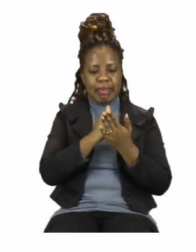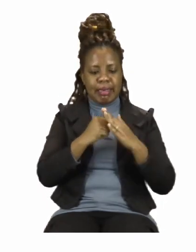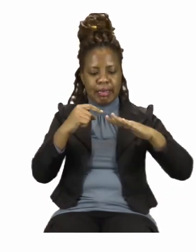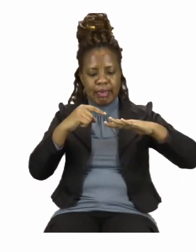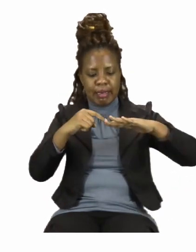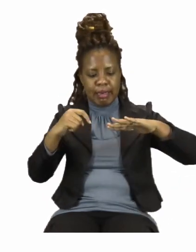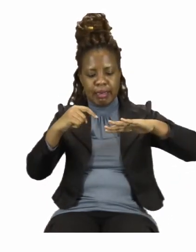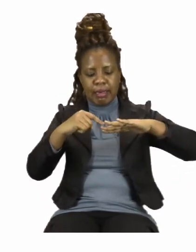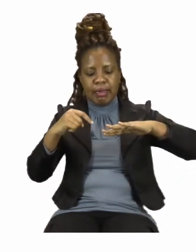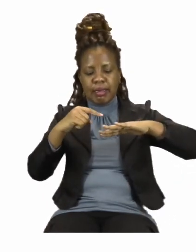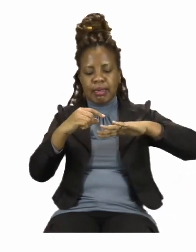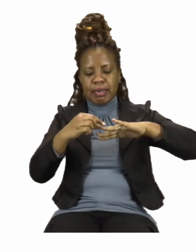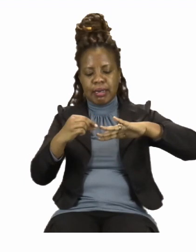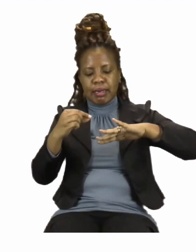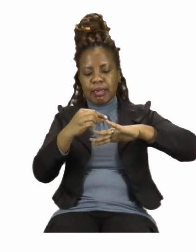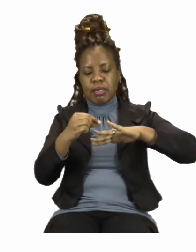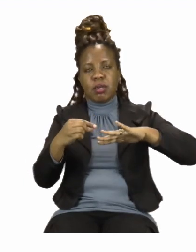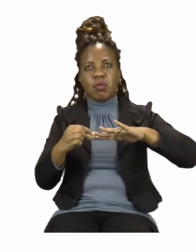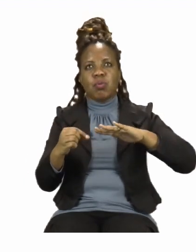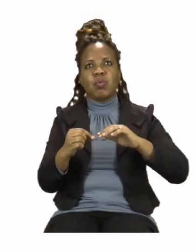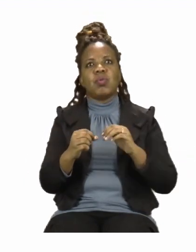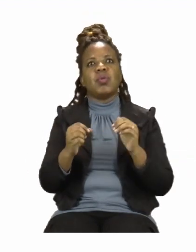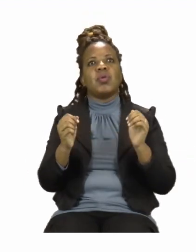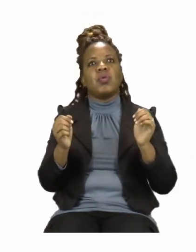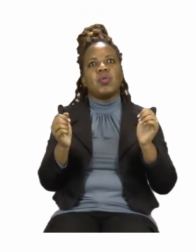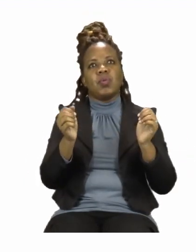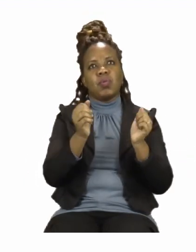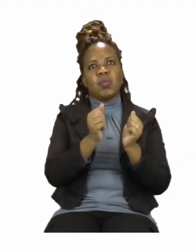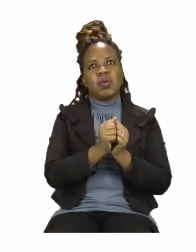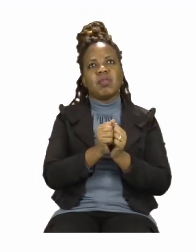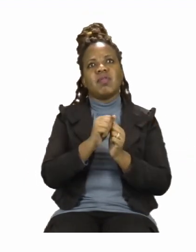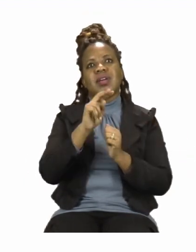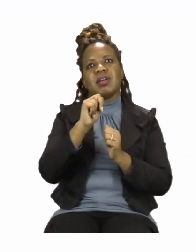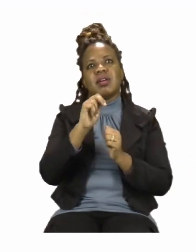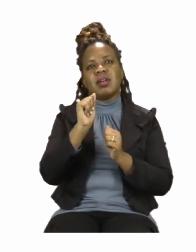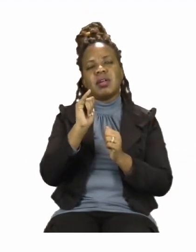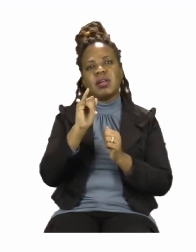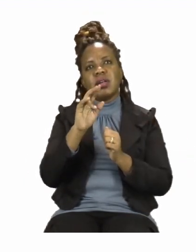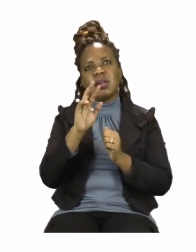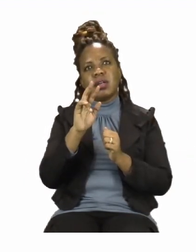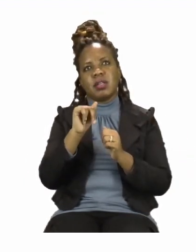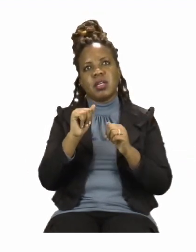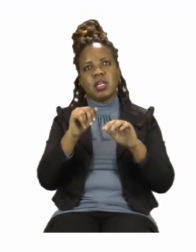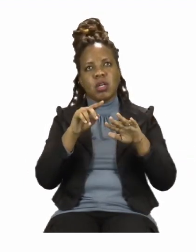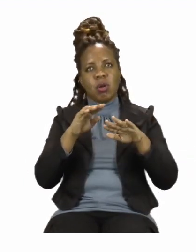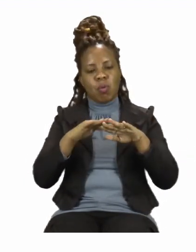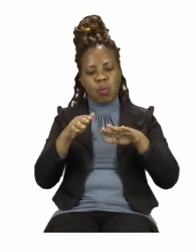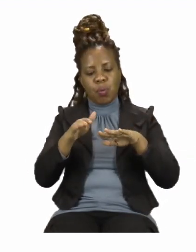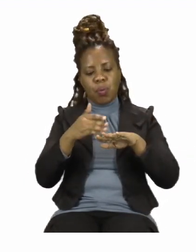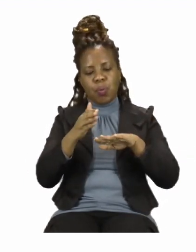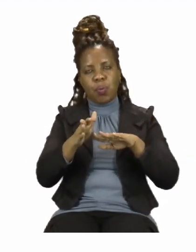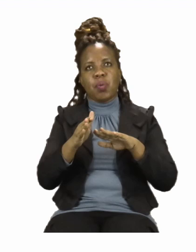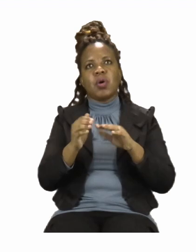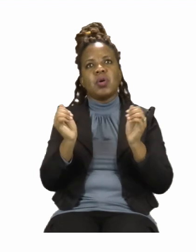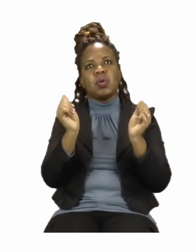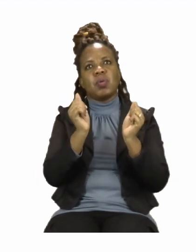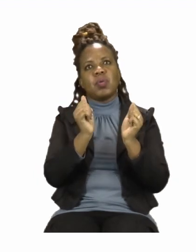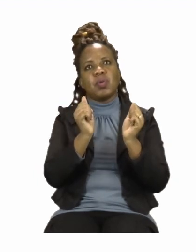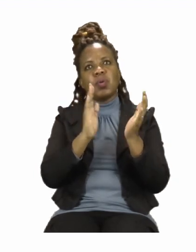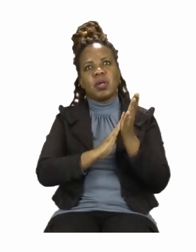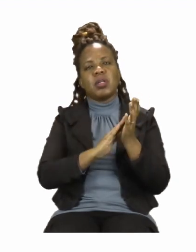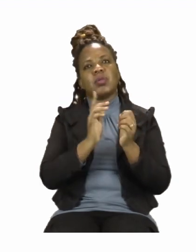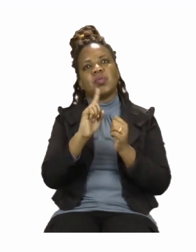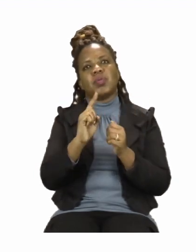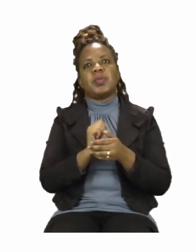brush and dash. So boys and girls, make sure you use the right item and the right